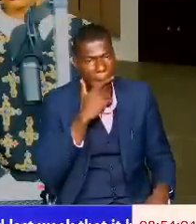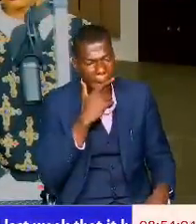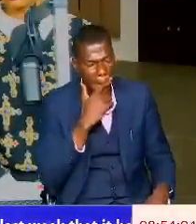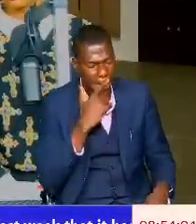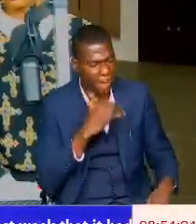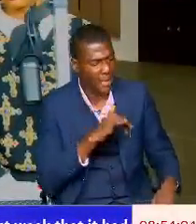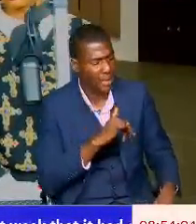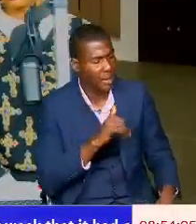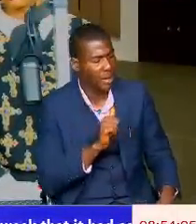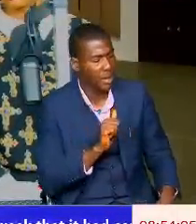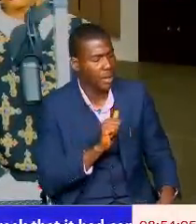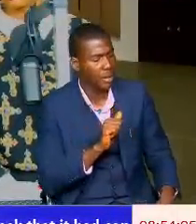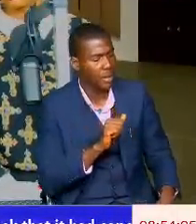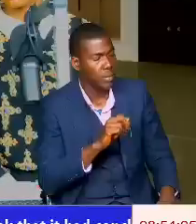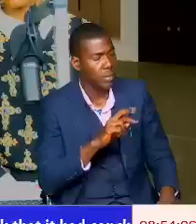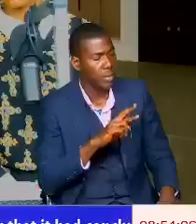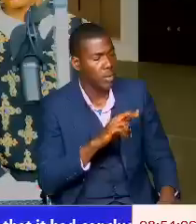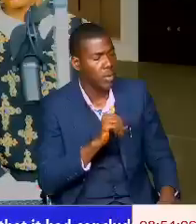Zainab Yakubu.